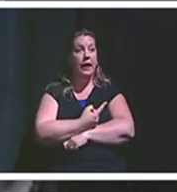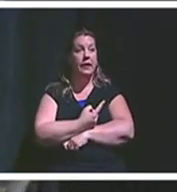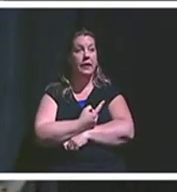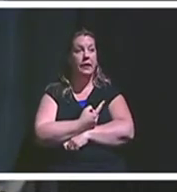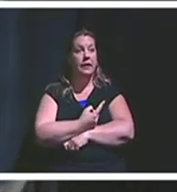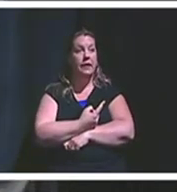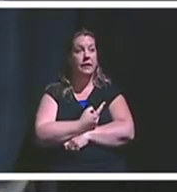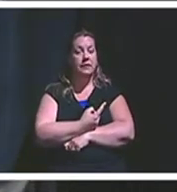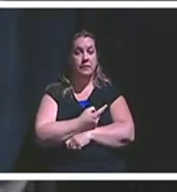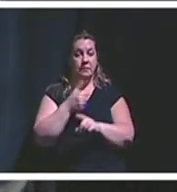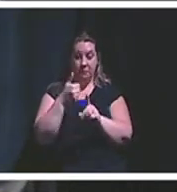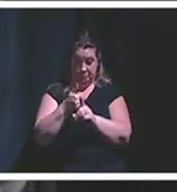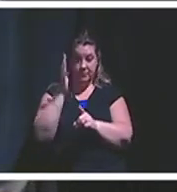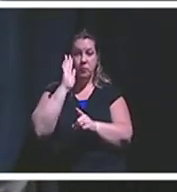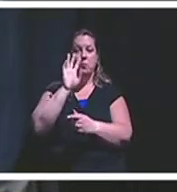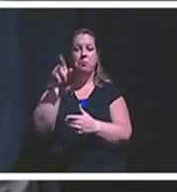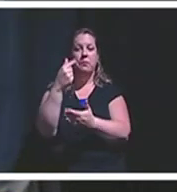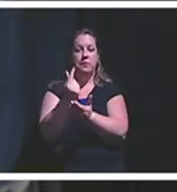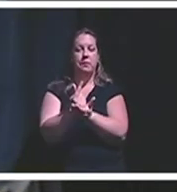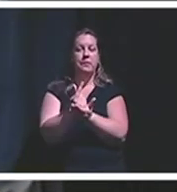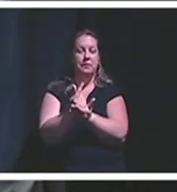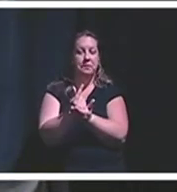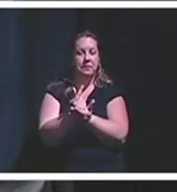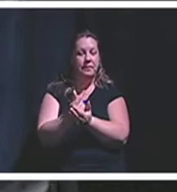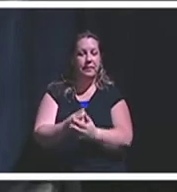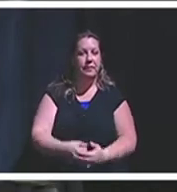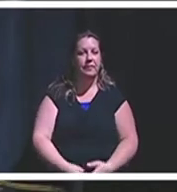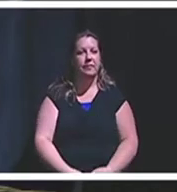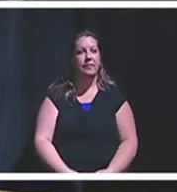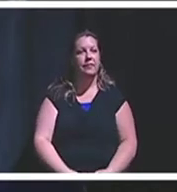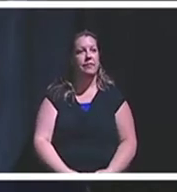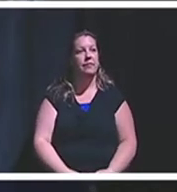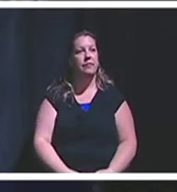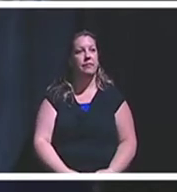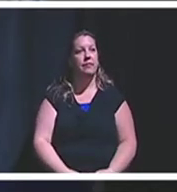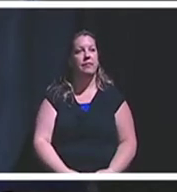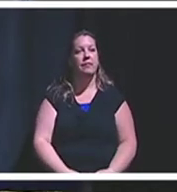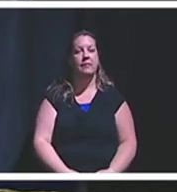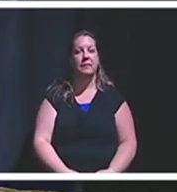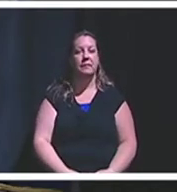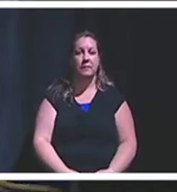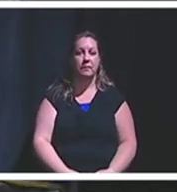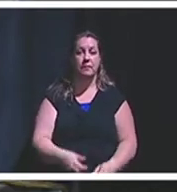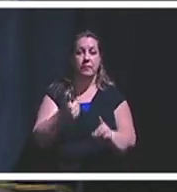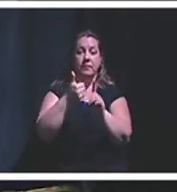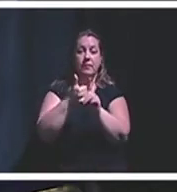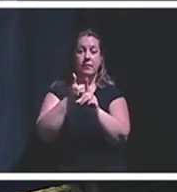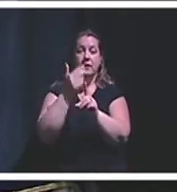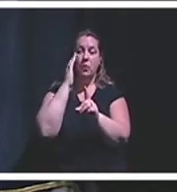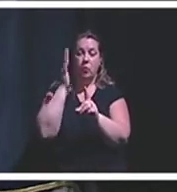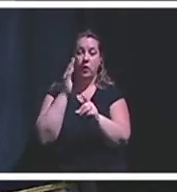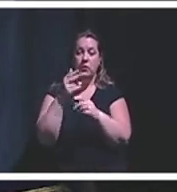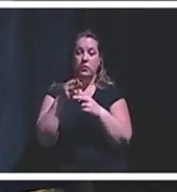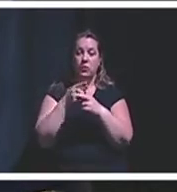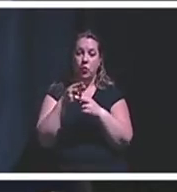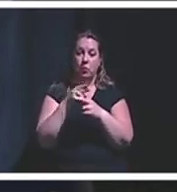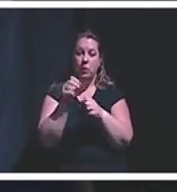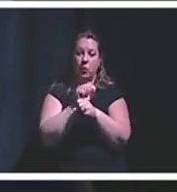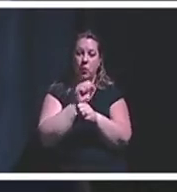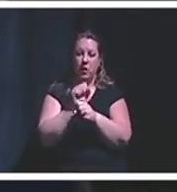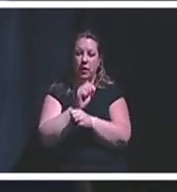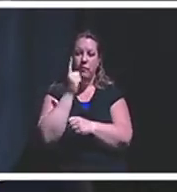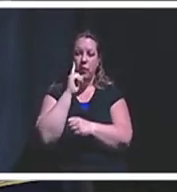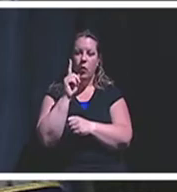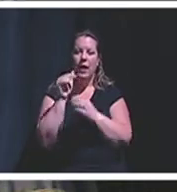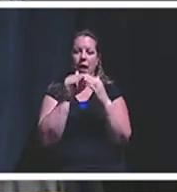she's going to achieve that. She will soon be working for Equal Justice Works,